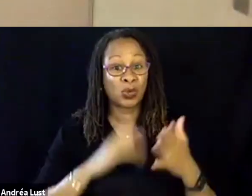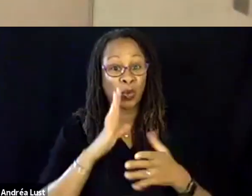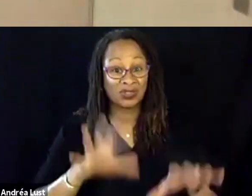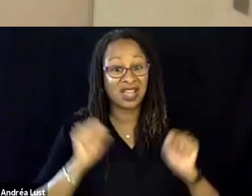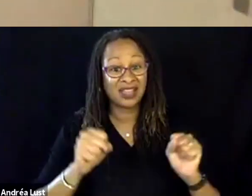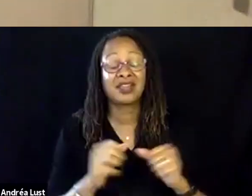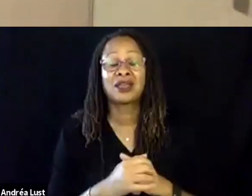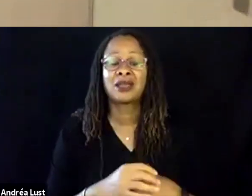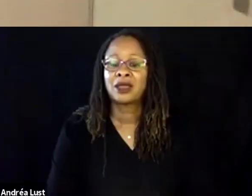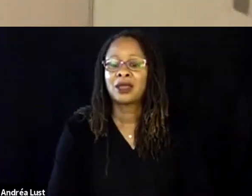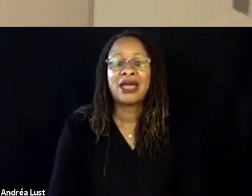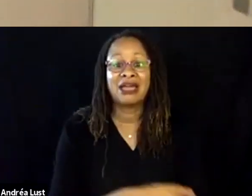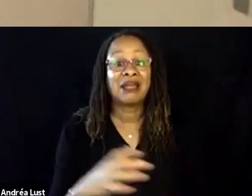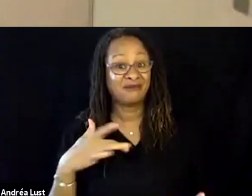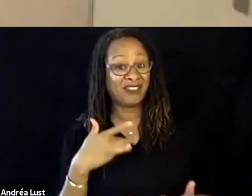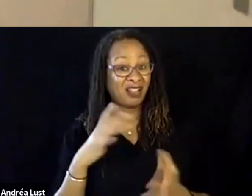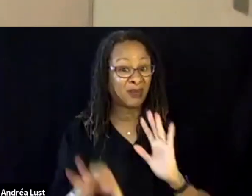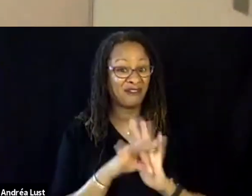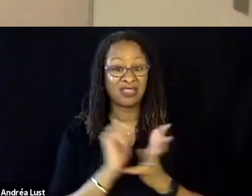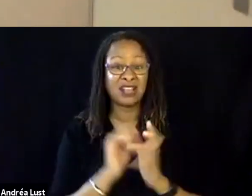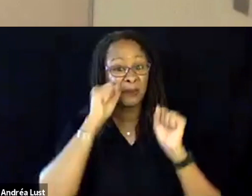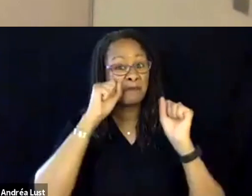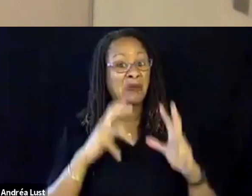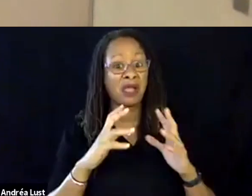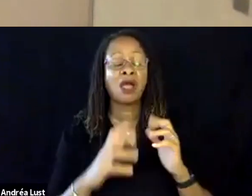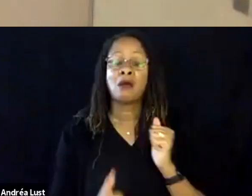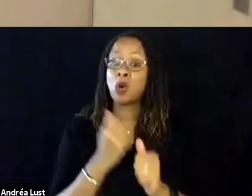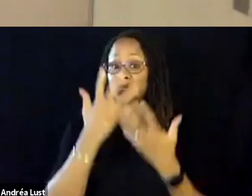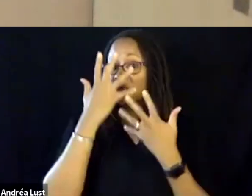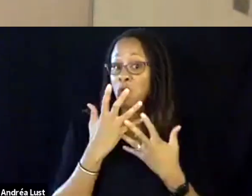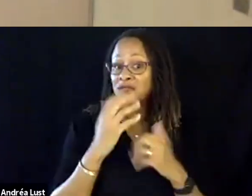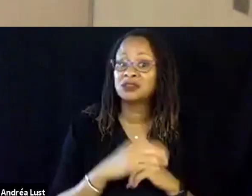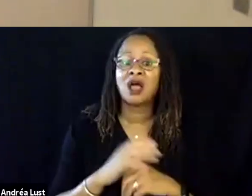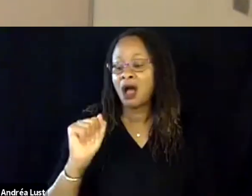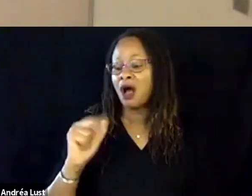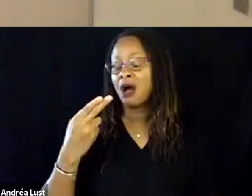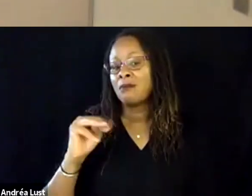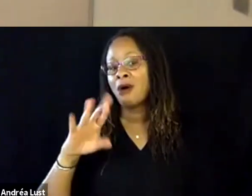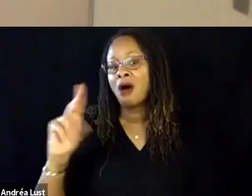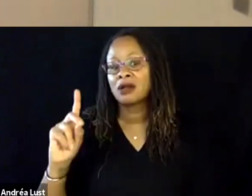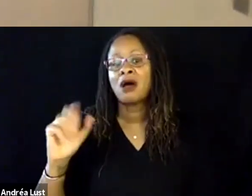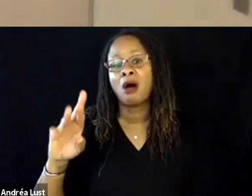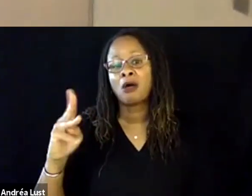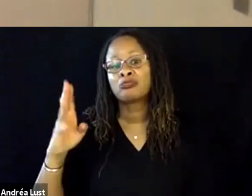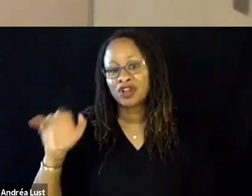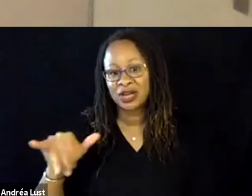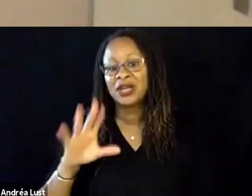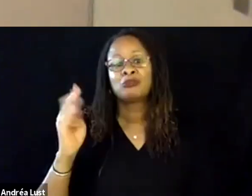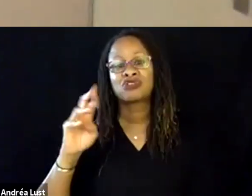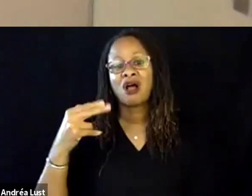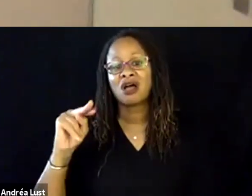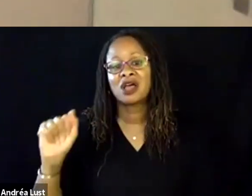finding that it's been phenomenal. Unfortunately, one of the most unfortunate thing, Ahmaud Arbery, George Floyd, all this, Breonna Taylor